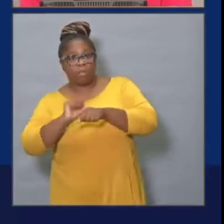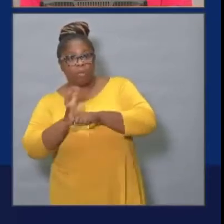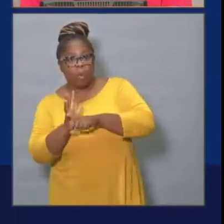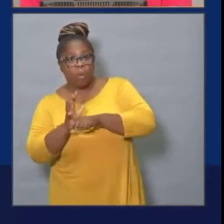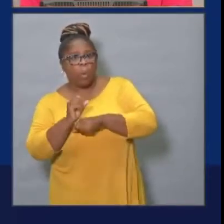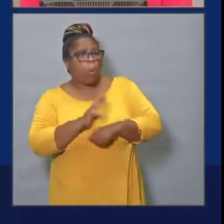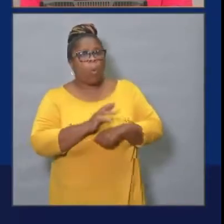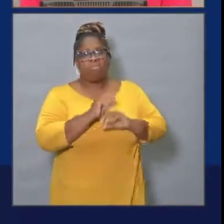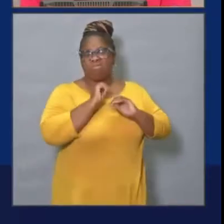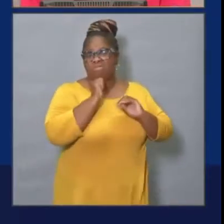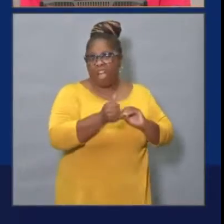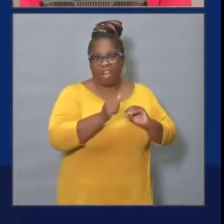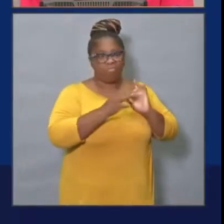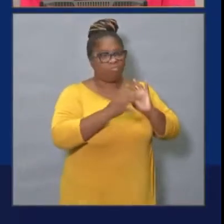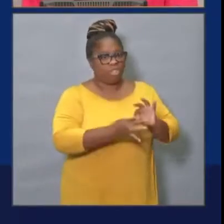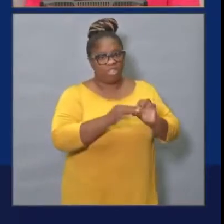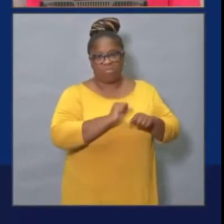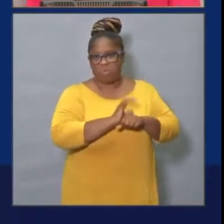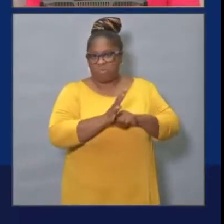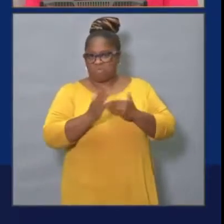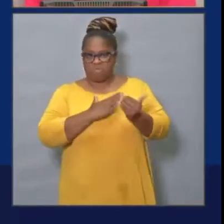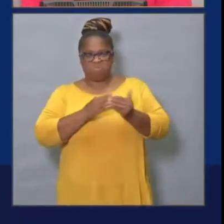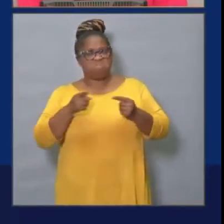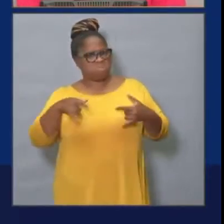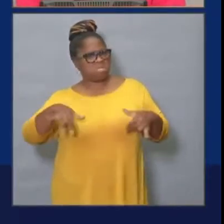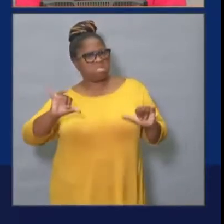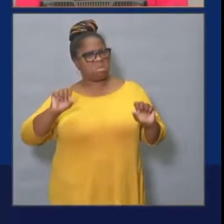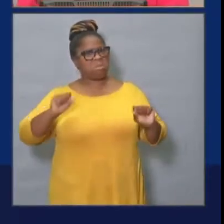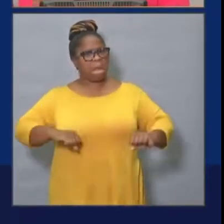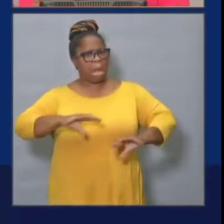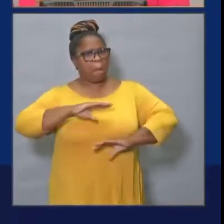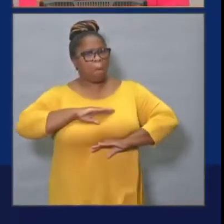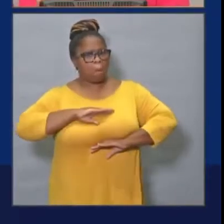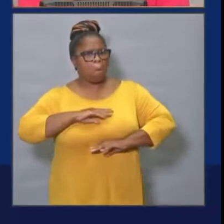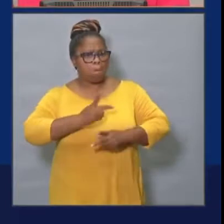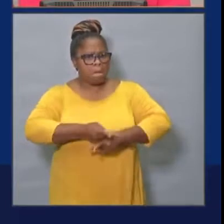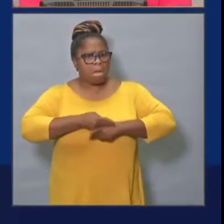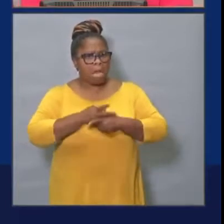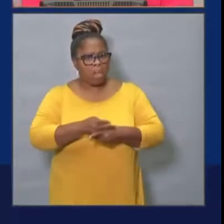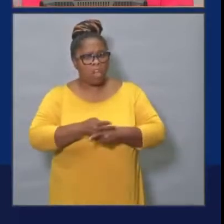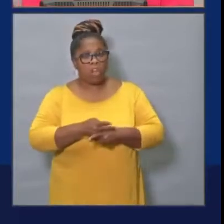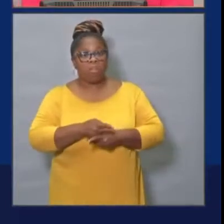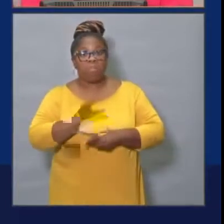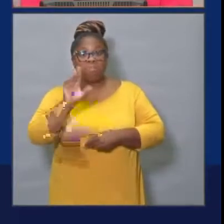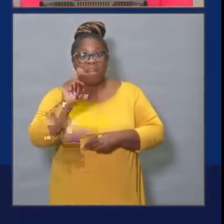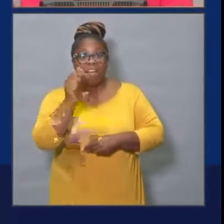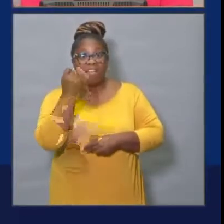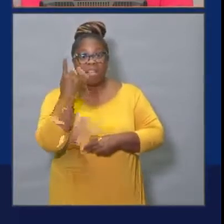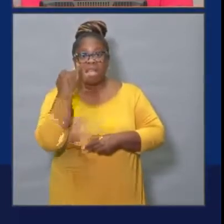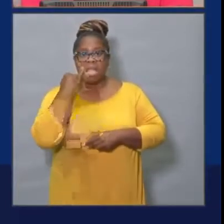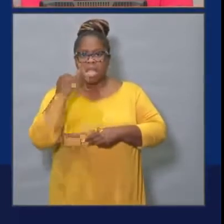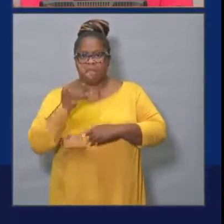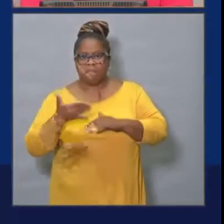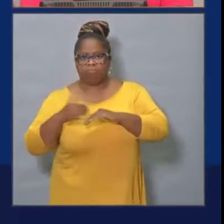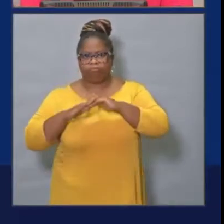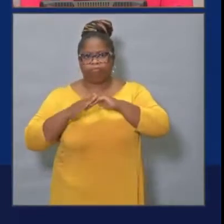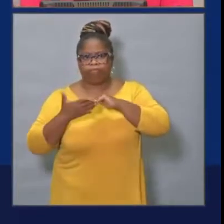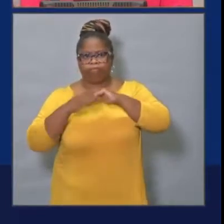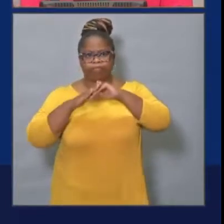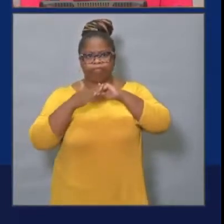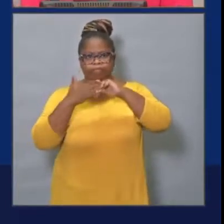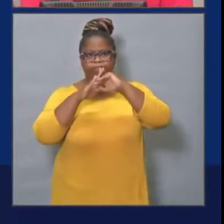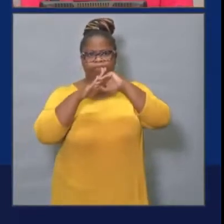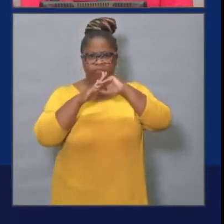illnesses. However, if transmission again rises, then we could see numbers of patients that